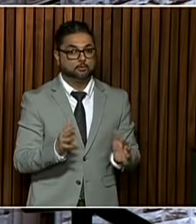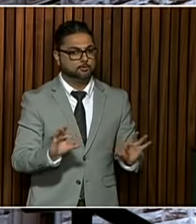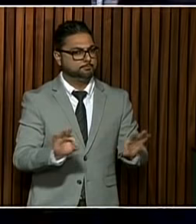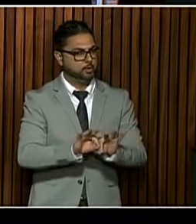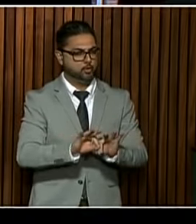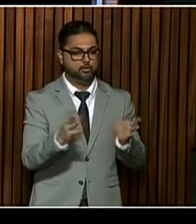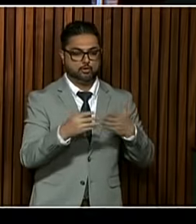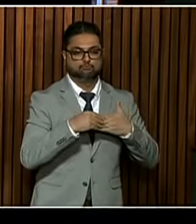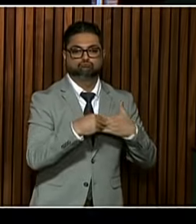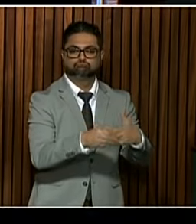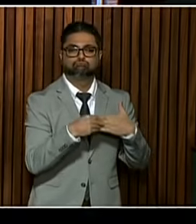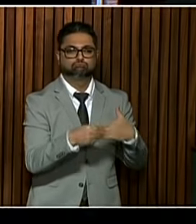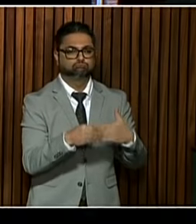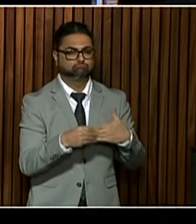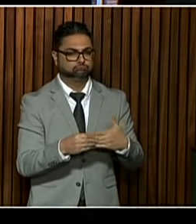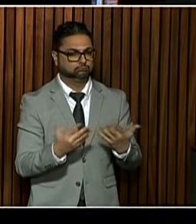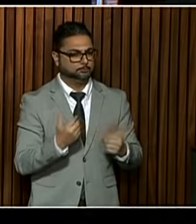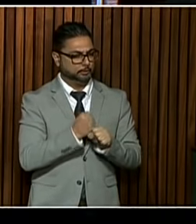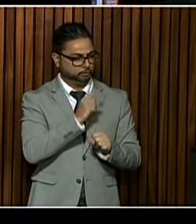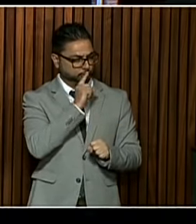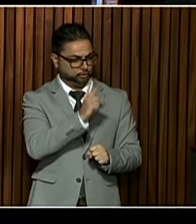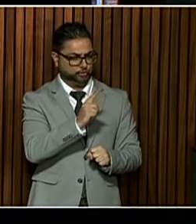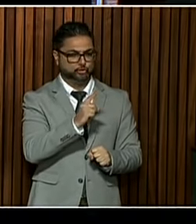responding. Follow-up?